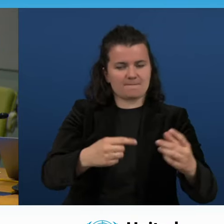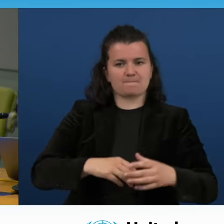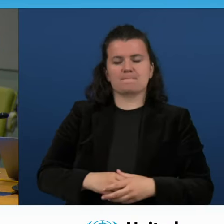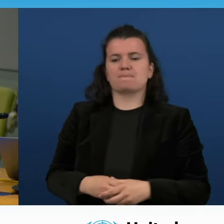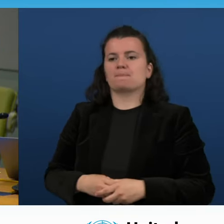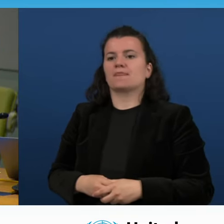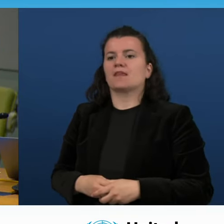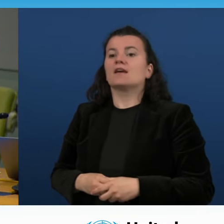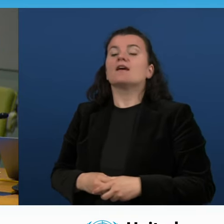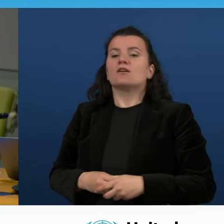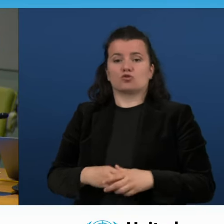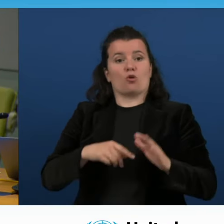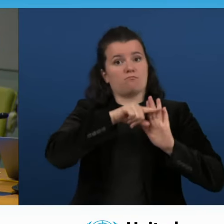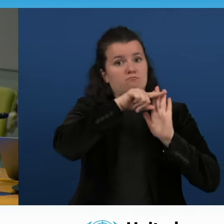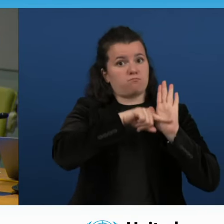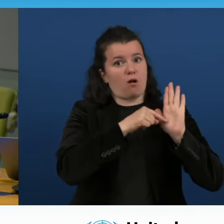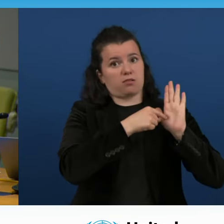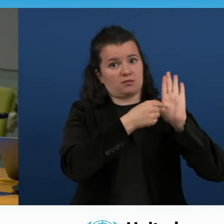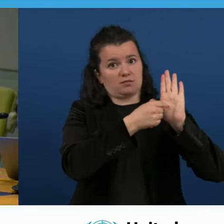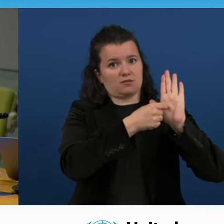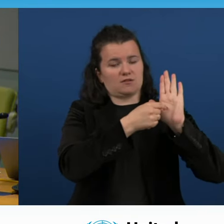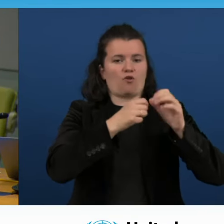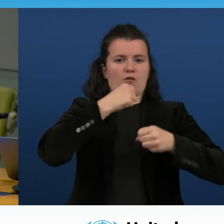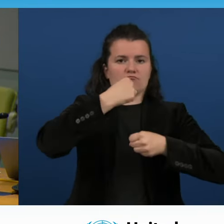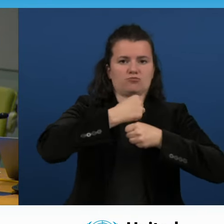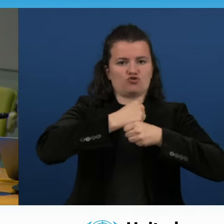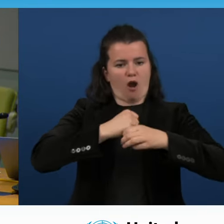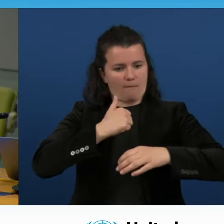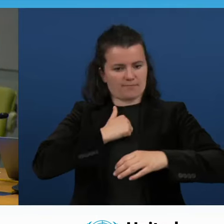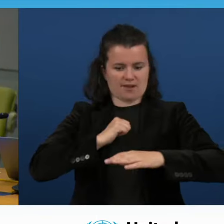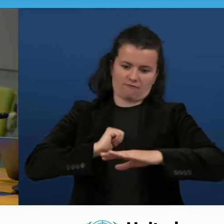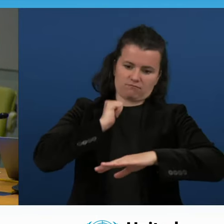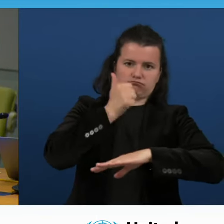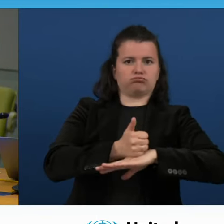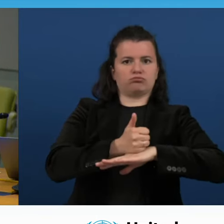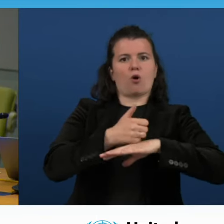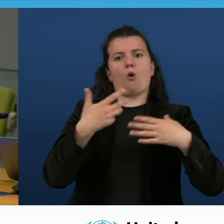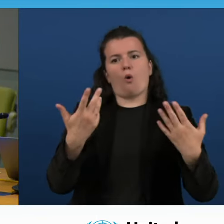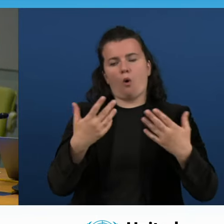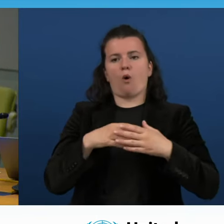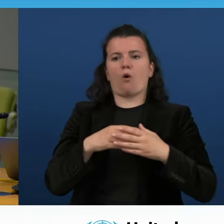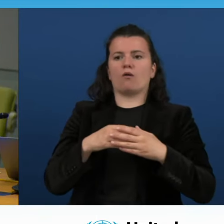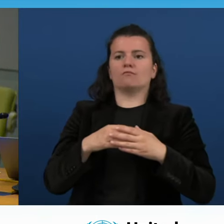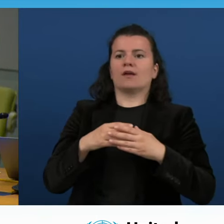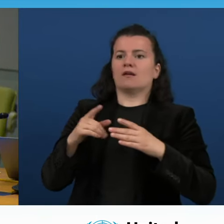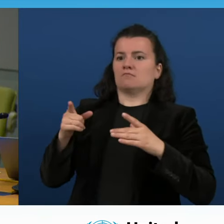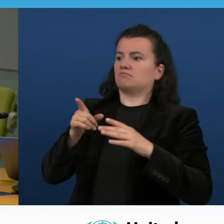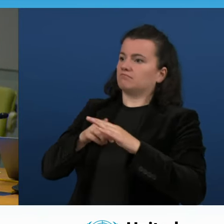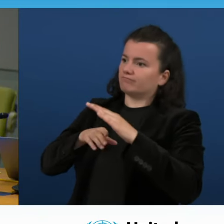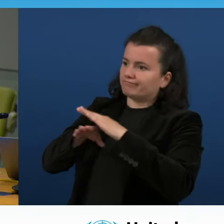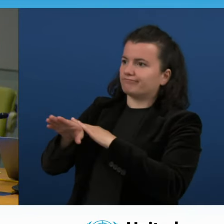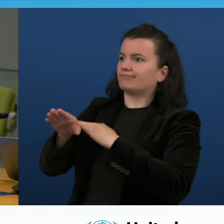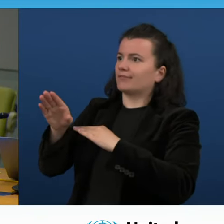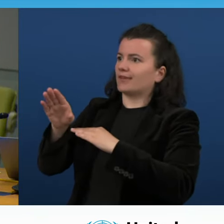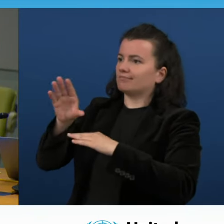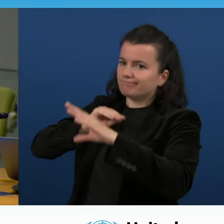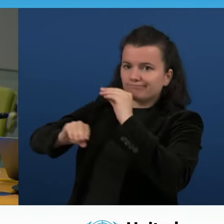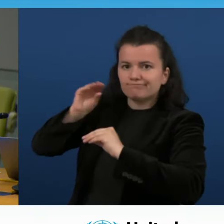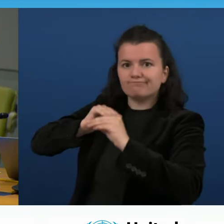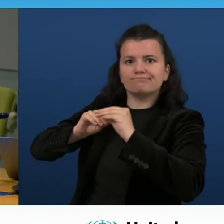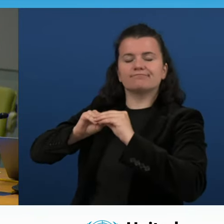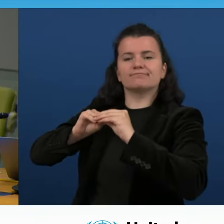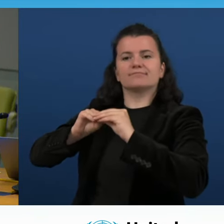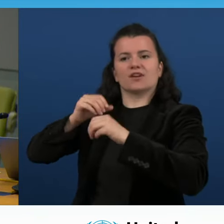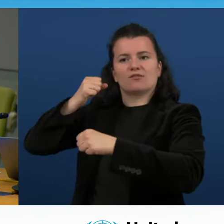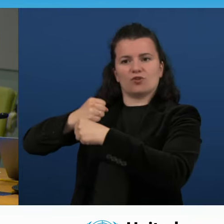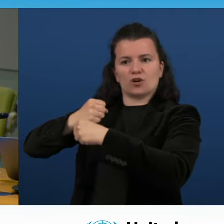policies, ensuring that we have policies in place that create platforms for job